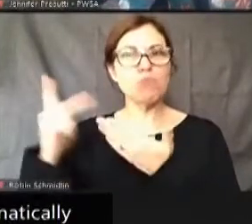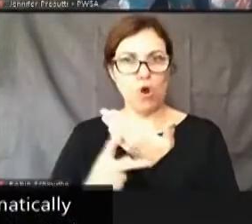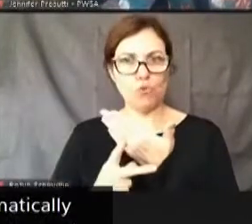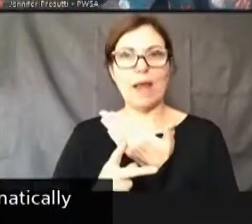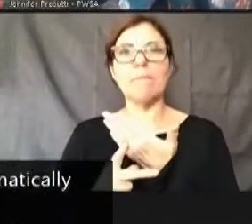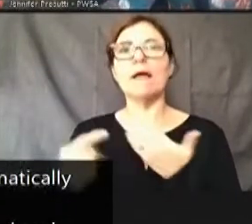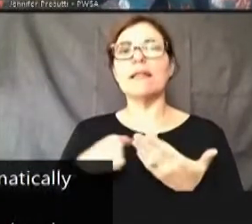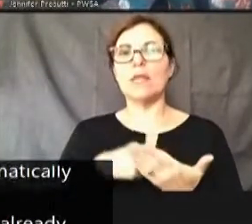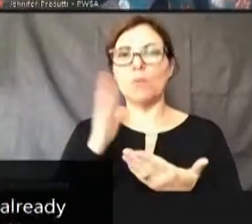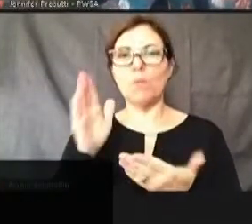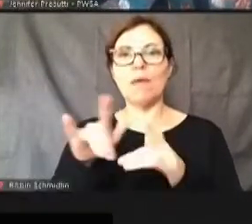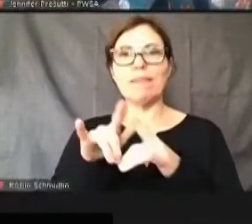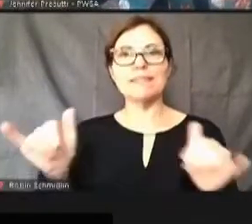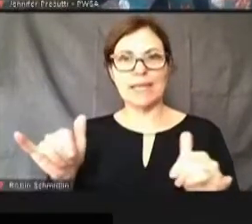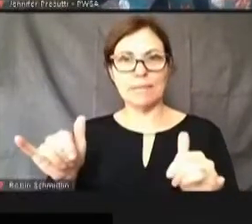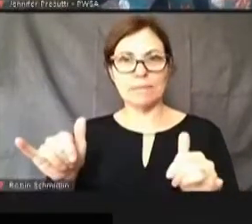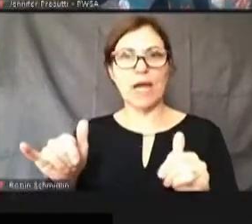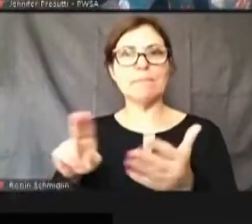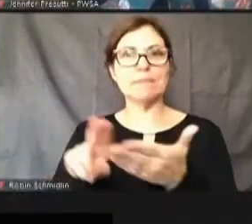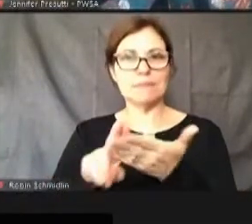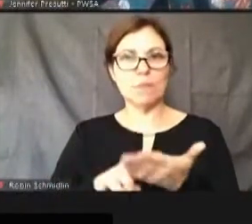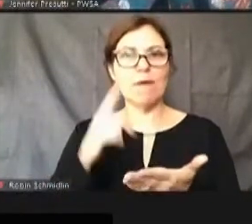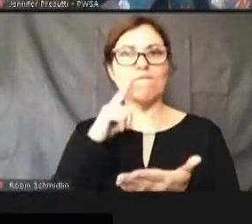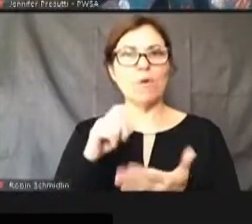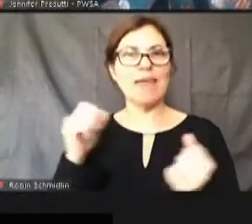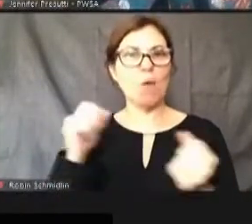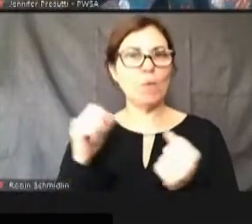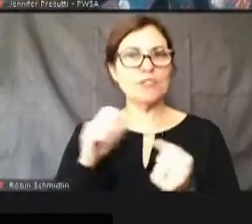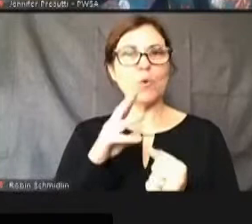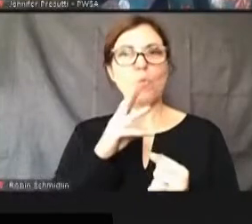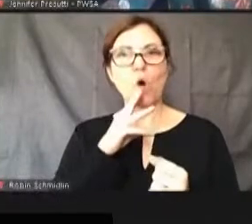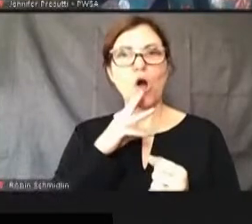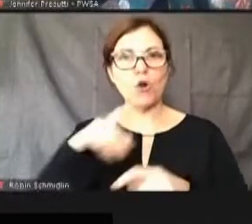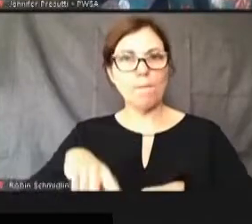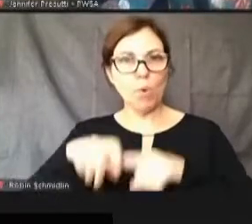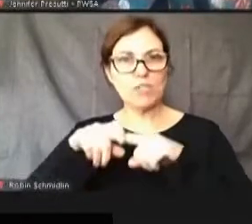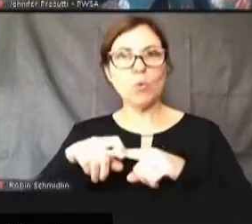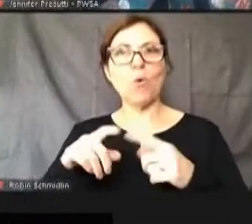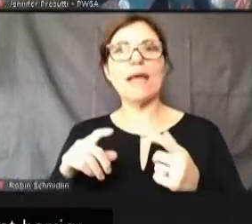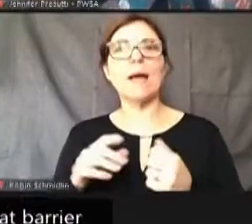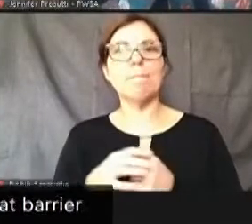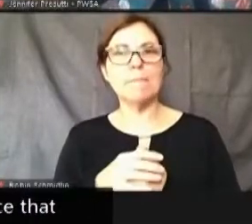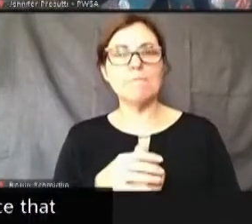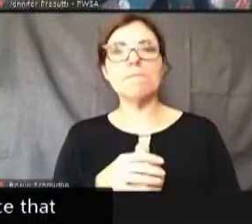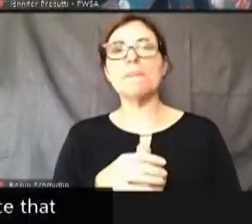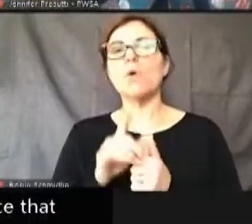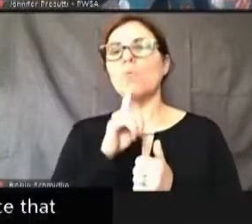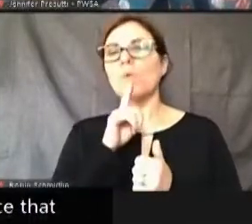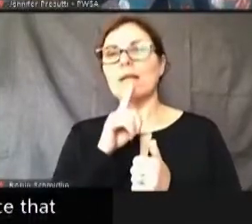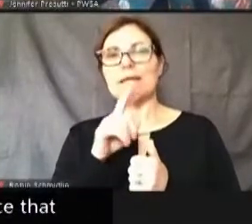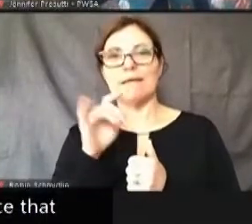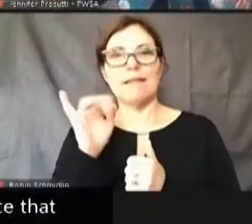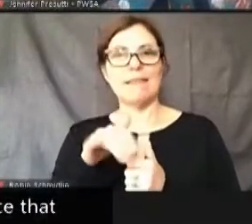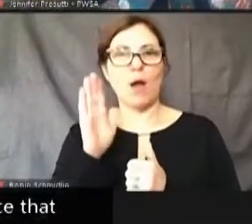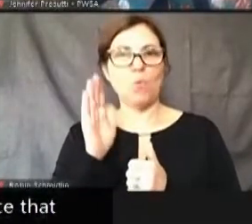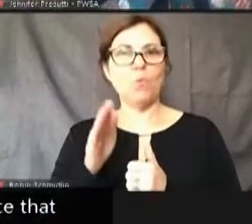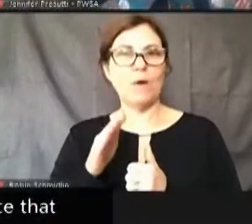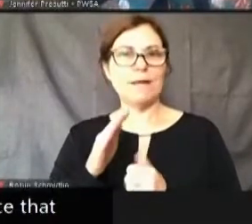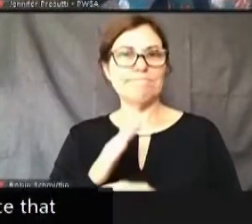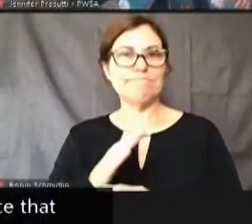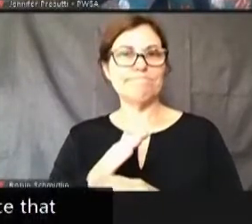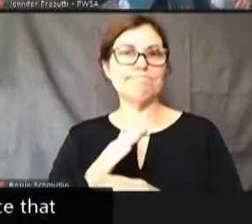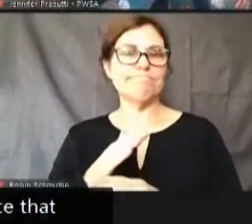simultaneously enroll you in the winter moratorium to, again, reduce that barrier to entry. We are also